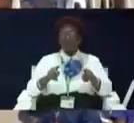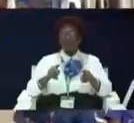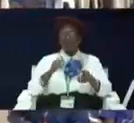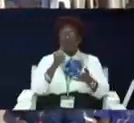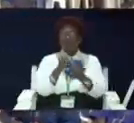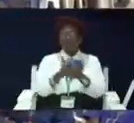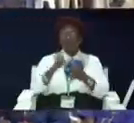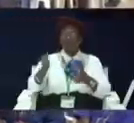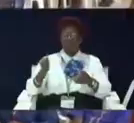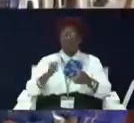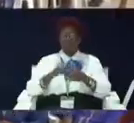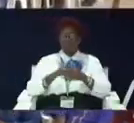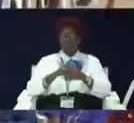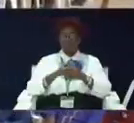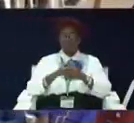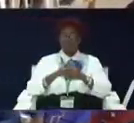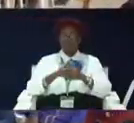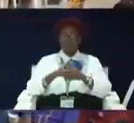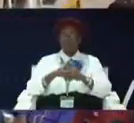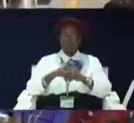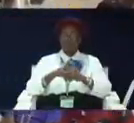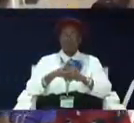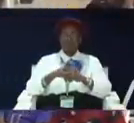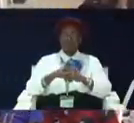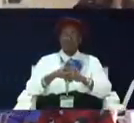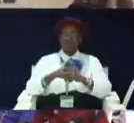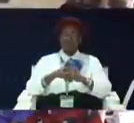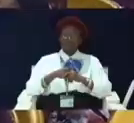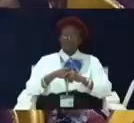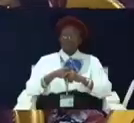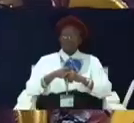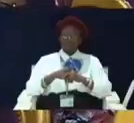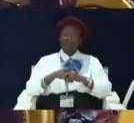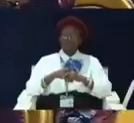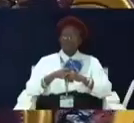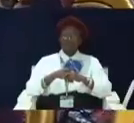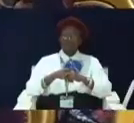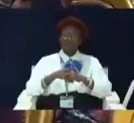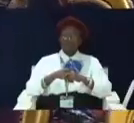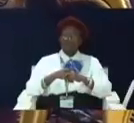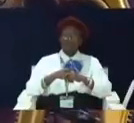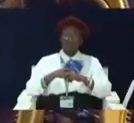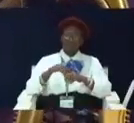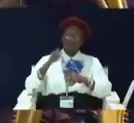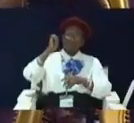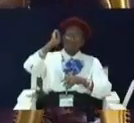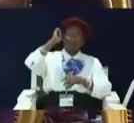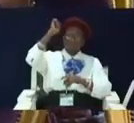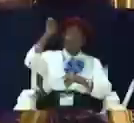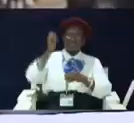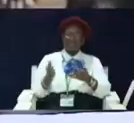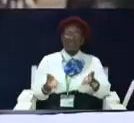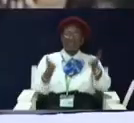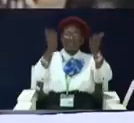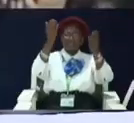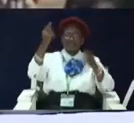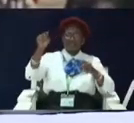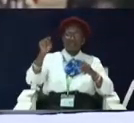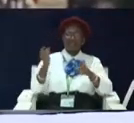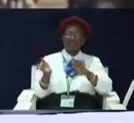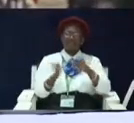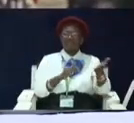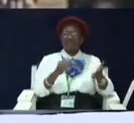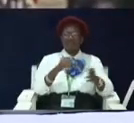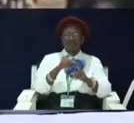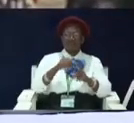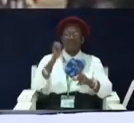Yo ro pe eni oto lo n wo ni. He raised the dead when he was